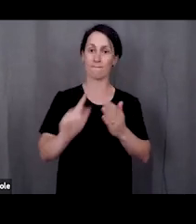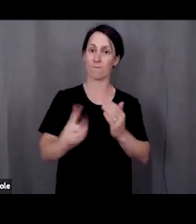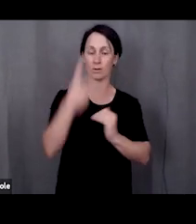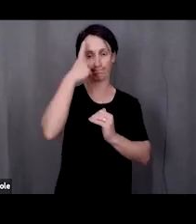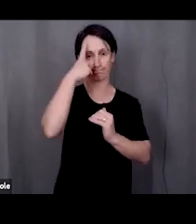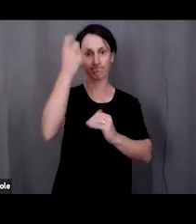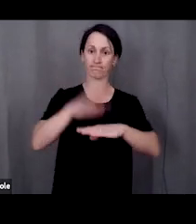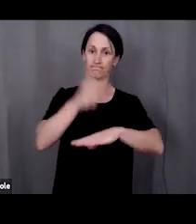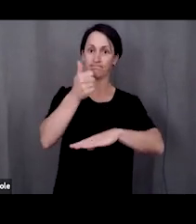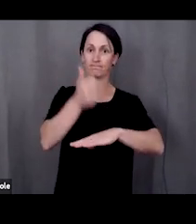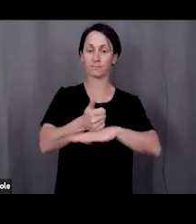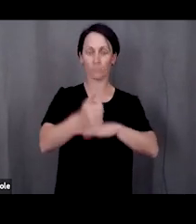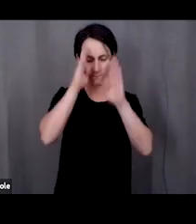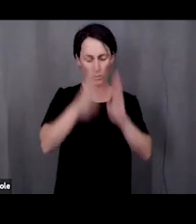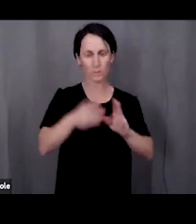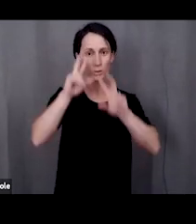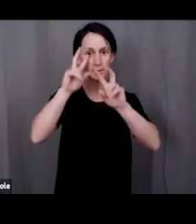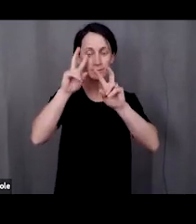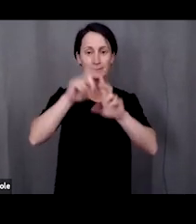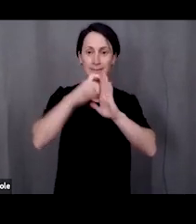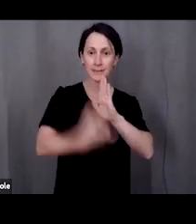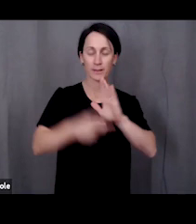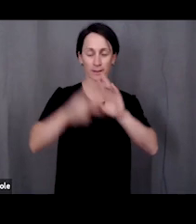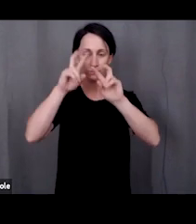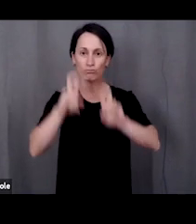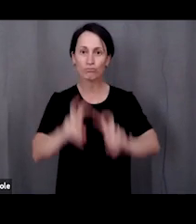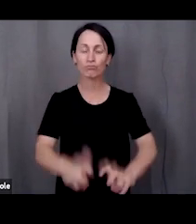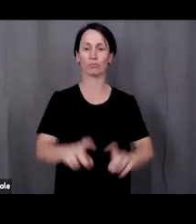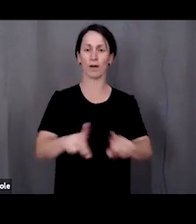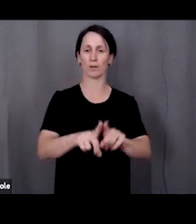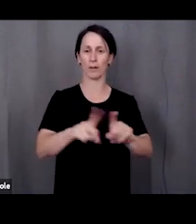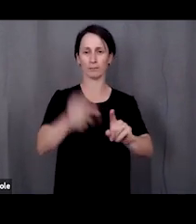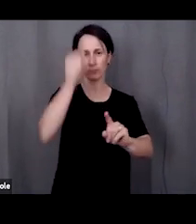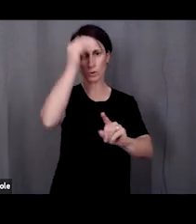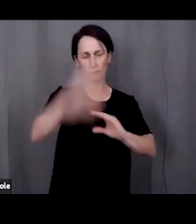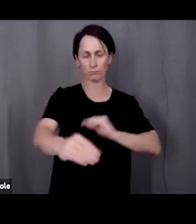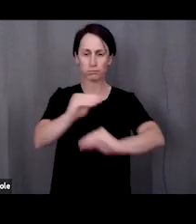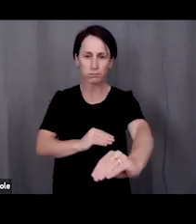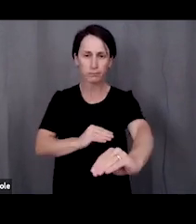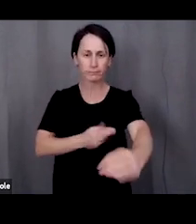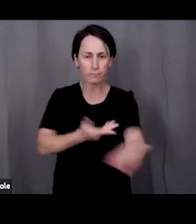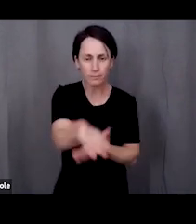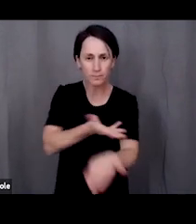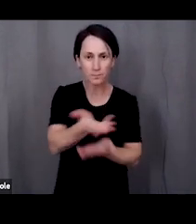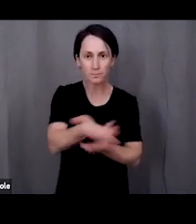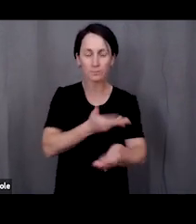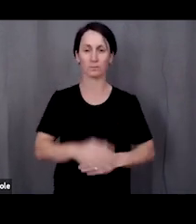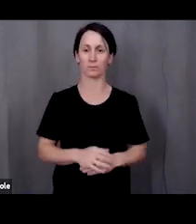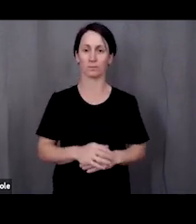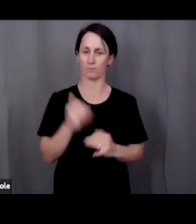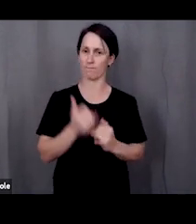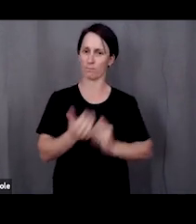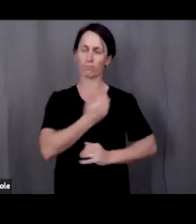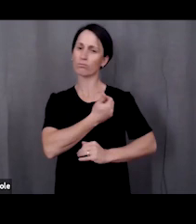on disability research, education and knowledge exchange. We pride ourselves on undertaking work that's radically inclusive